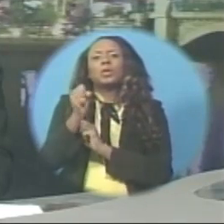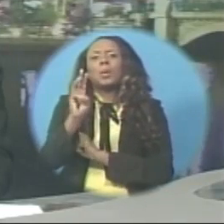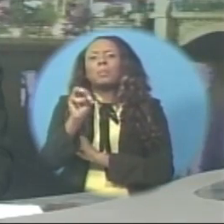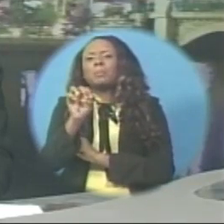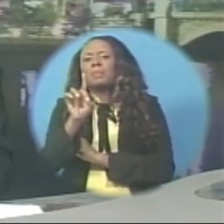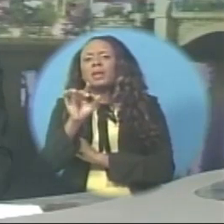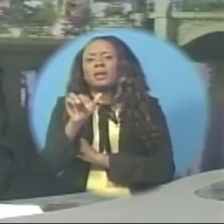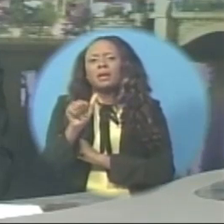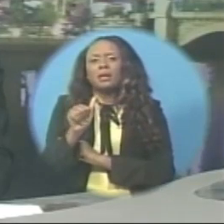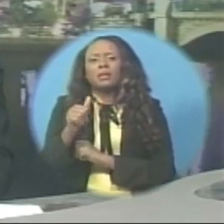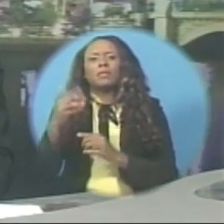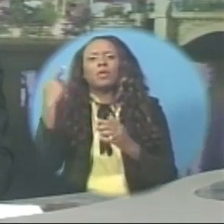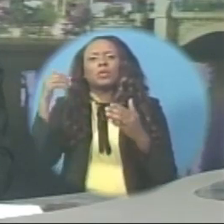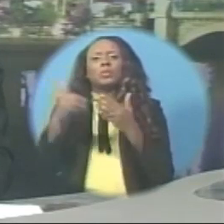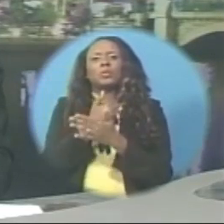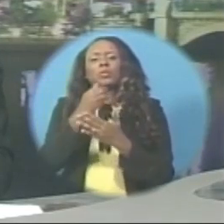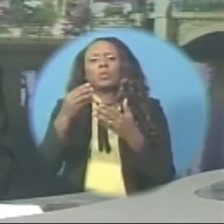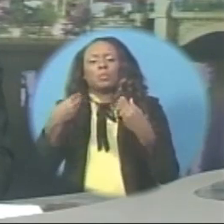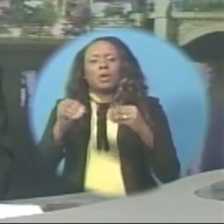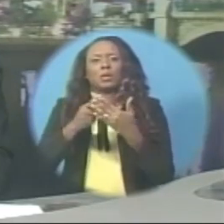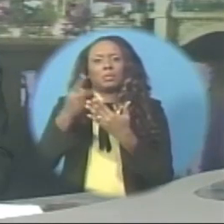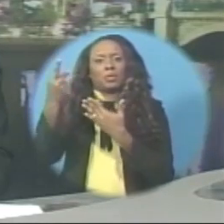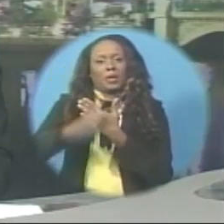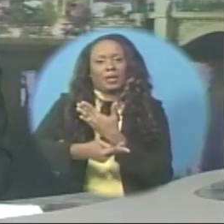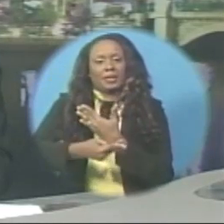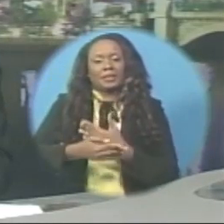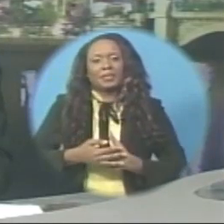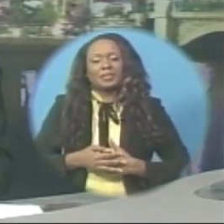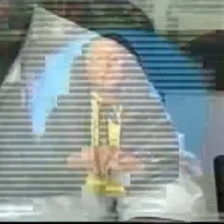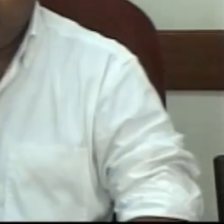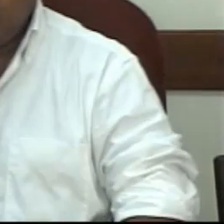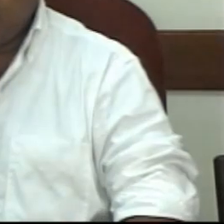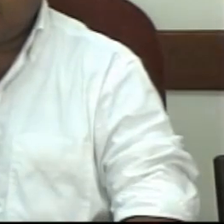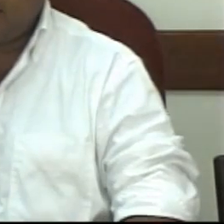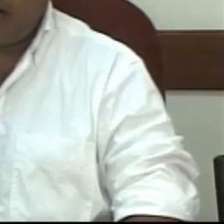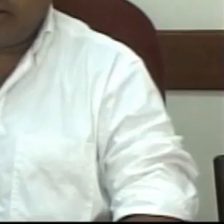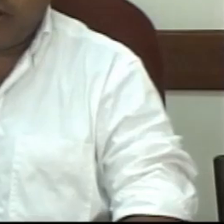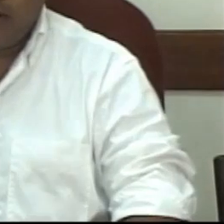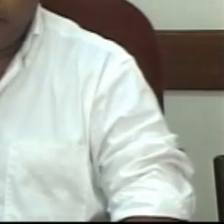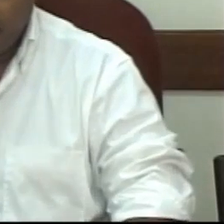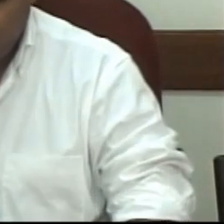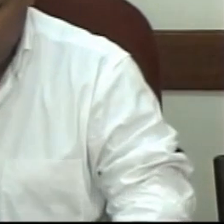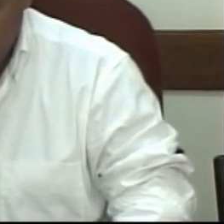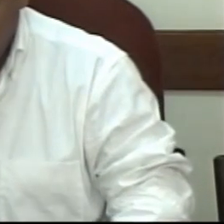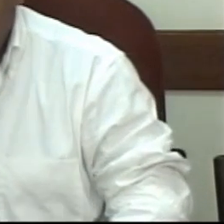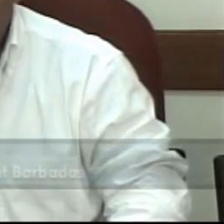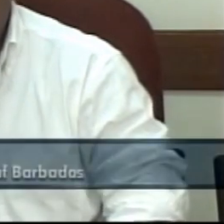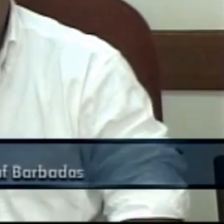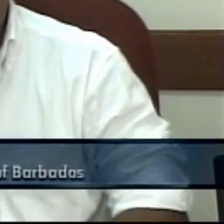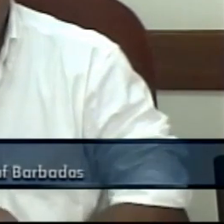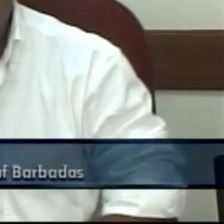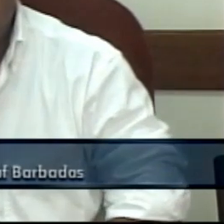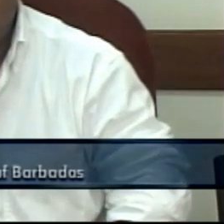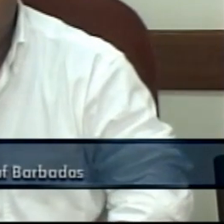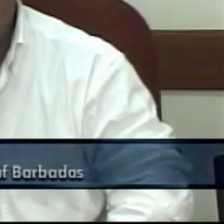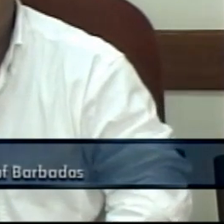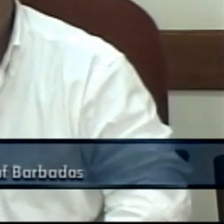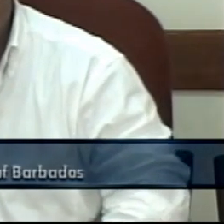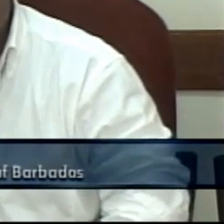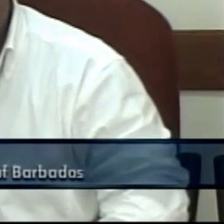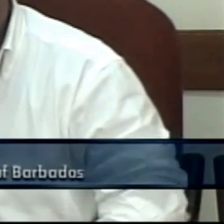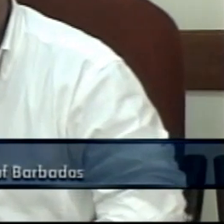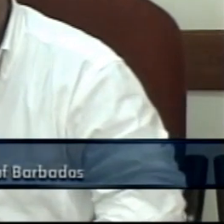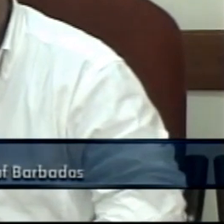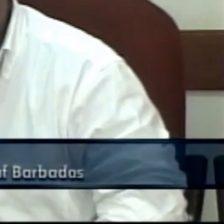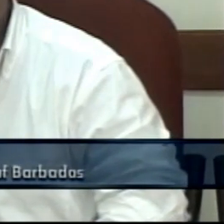to implement new marketing programs. 2017 has started well. We have